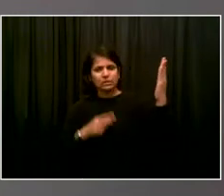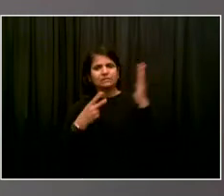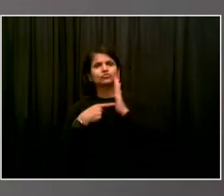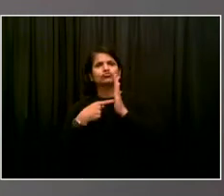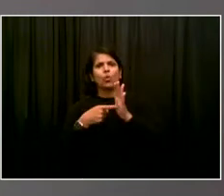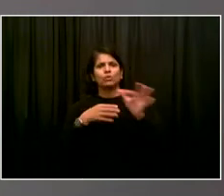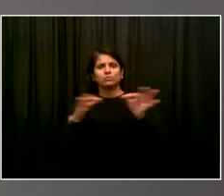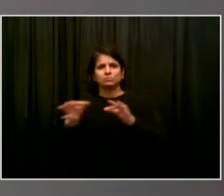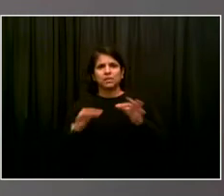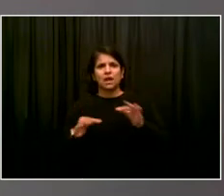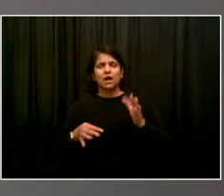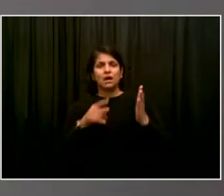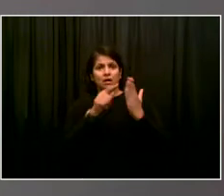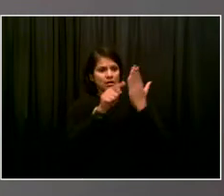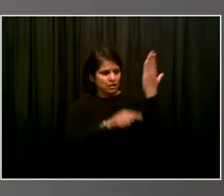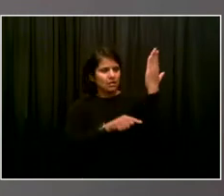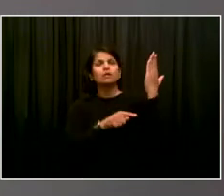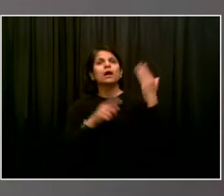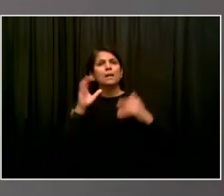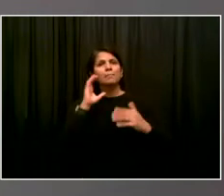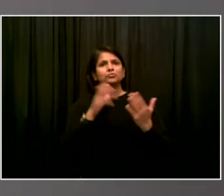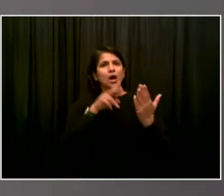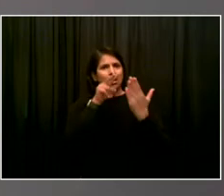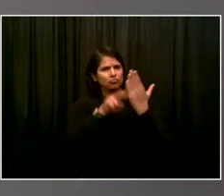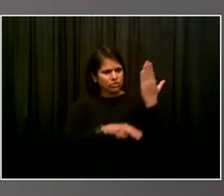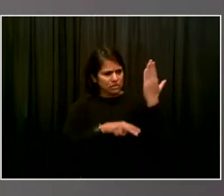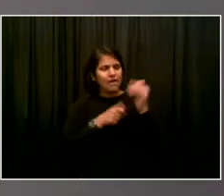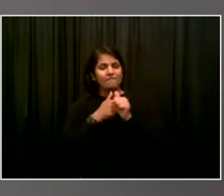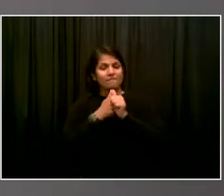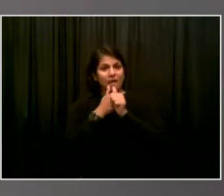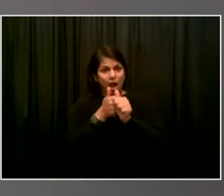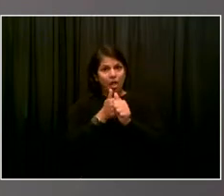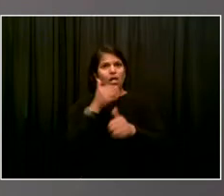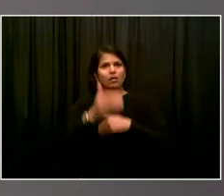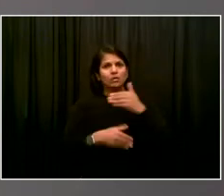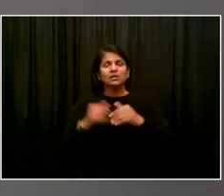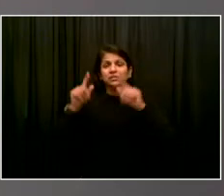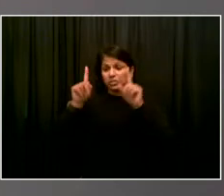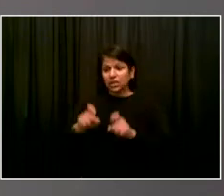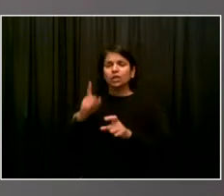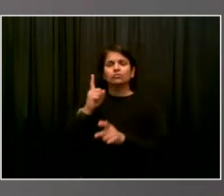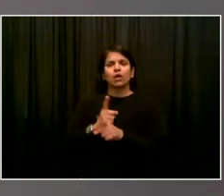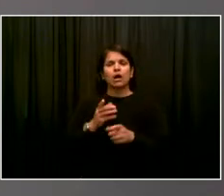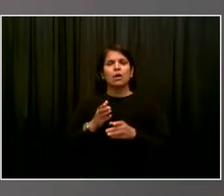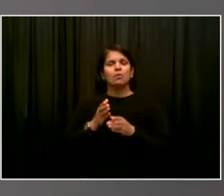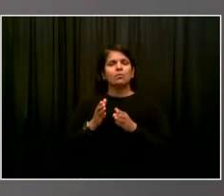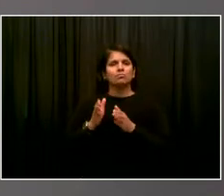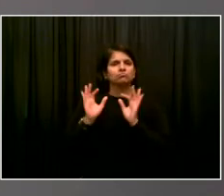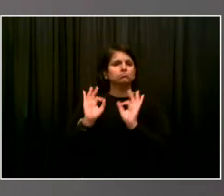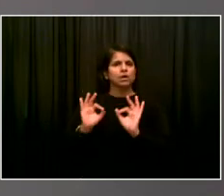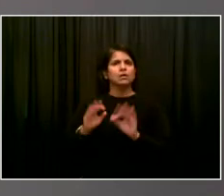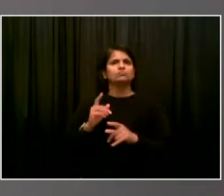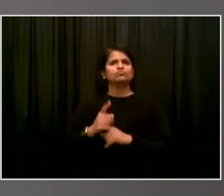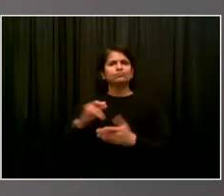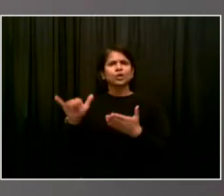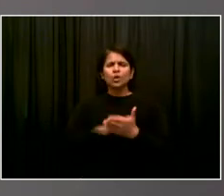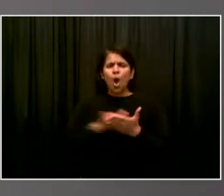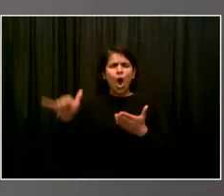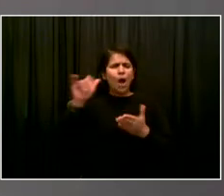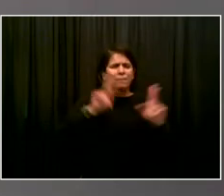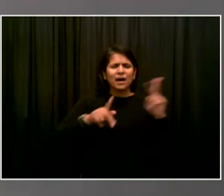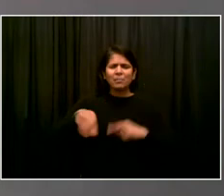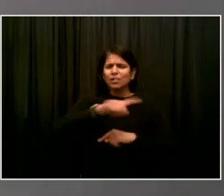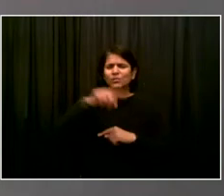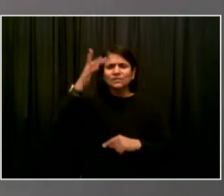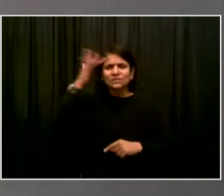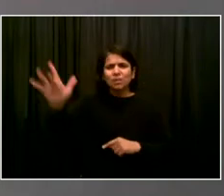the instructions, you will get it right. And New Yorkers are a smart and savvy group, and I believe in them. Beyond that,